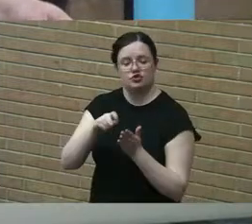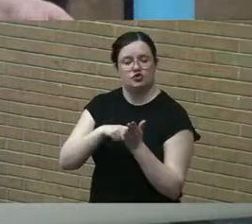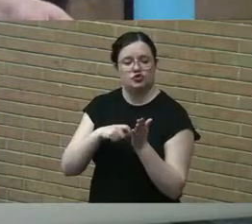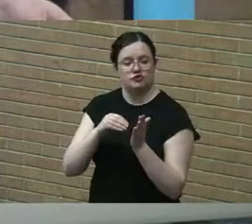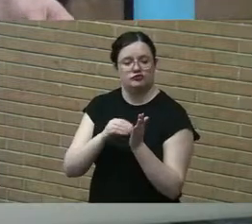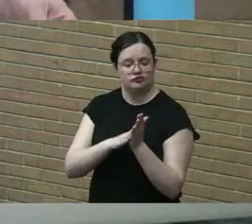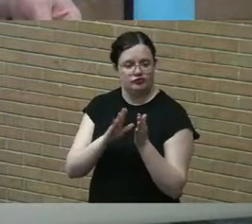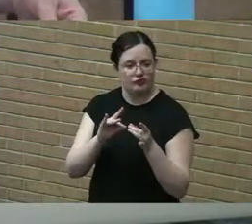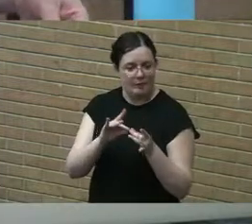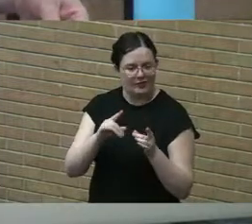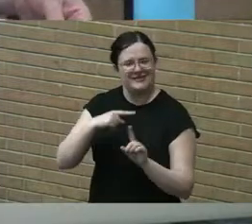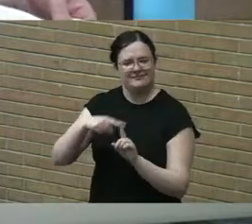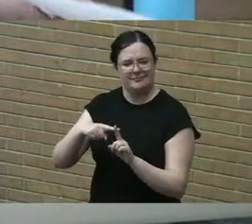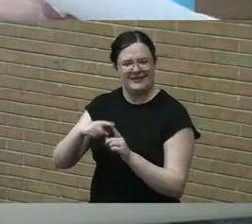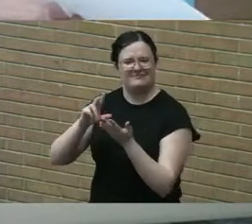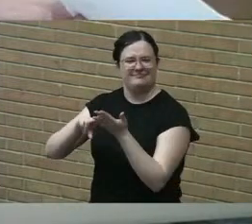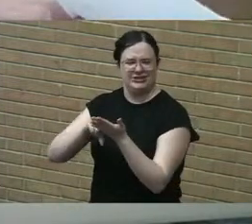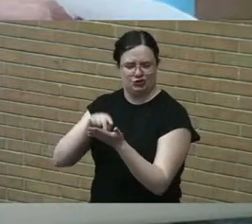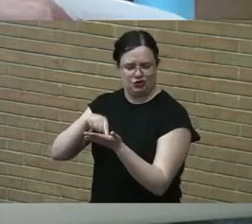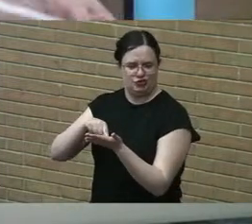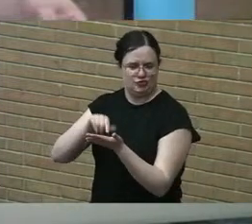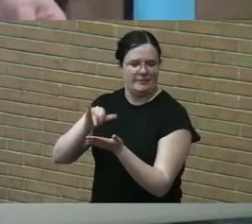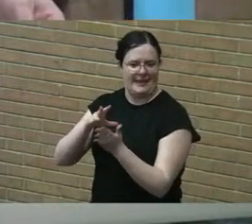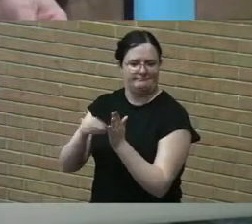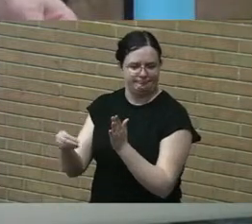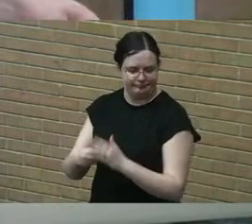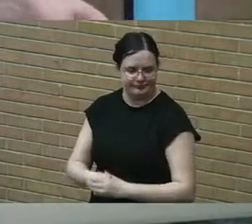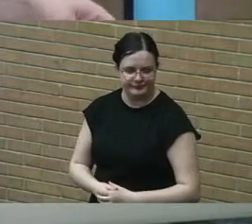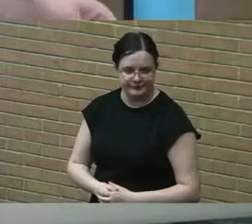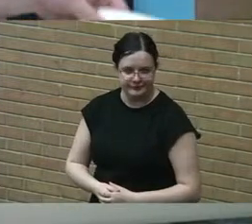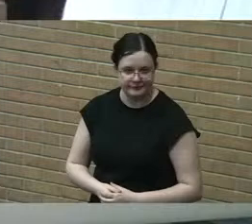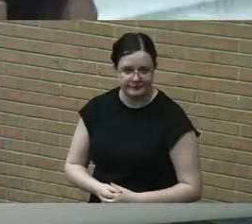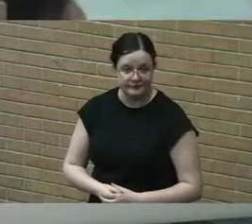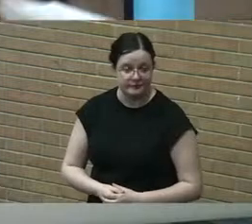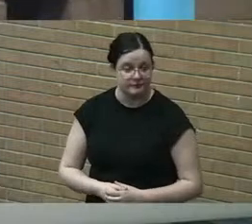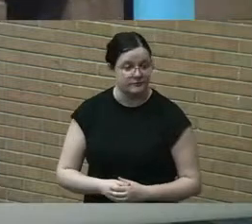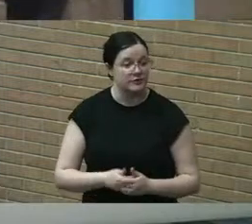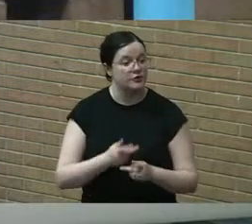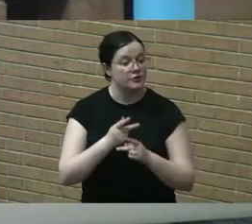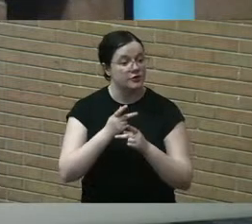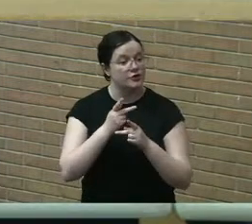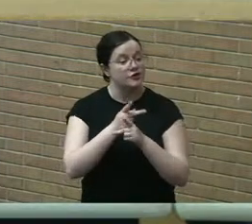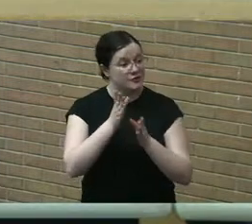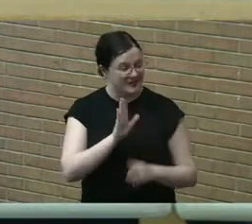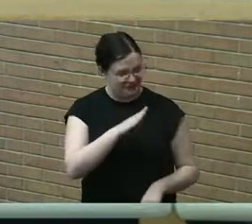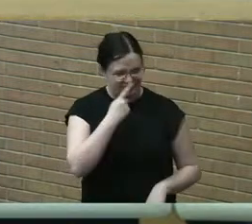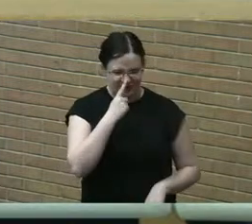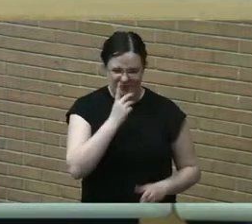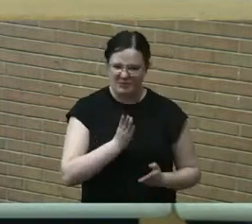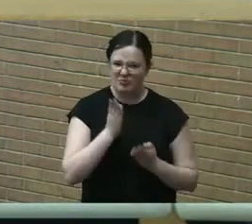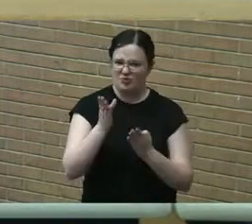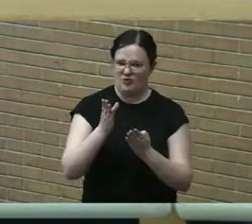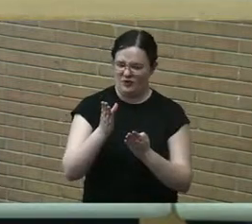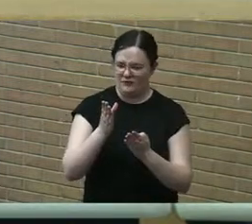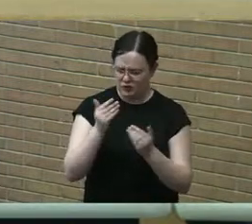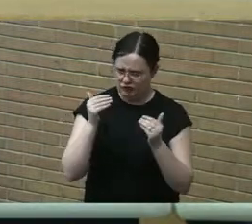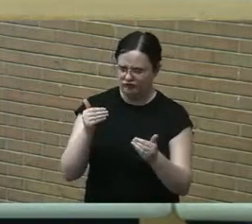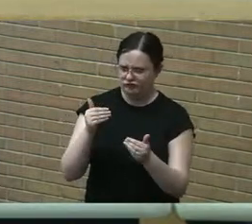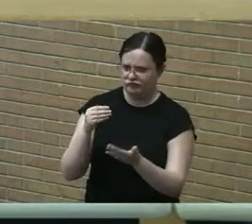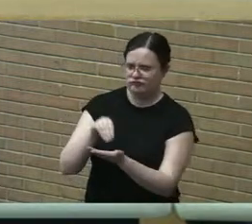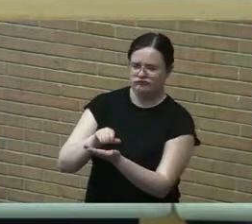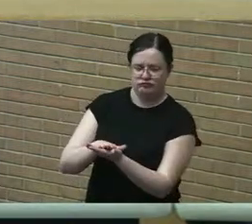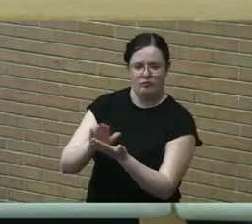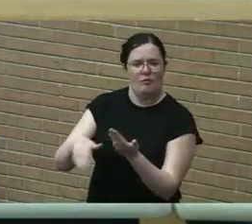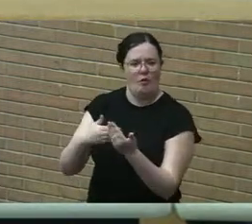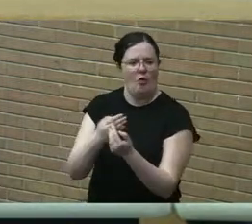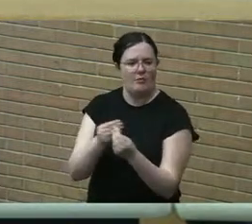Okay. Then let's, can I have a motion to include all of the materials that Dan received during the